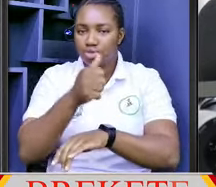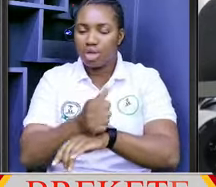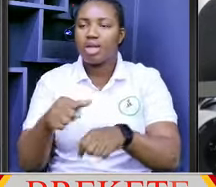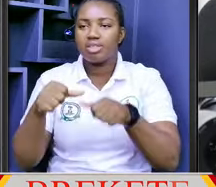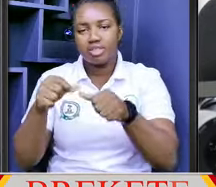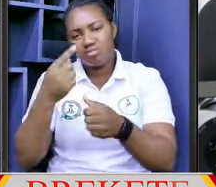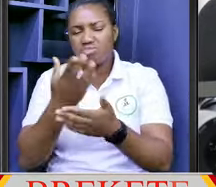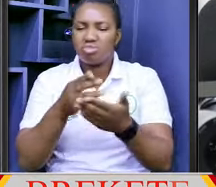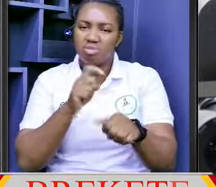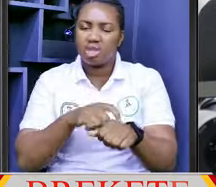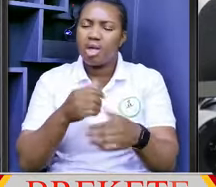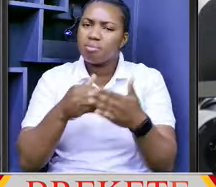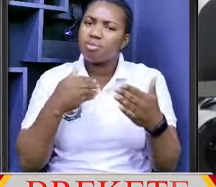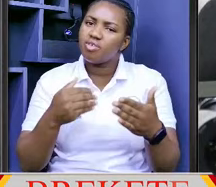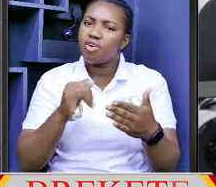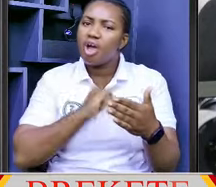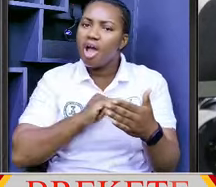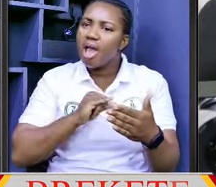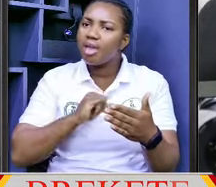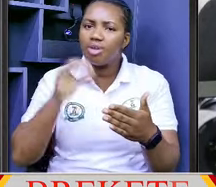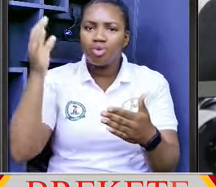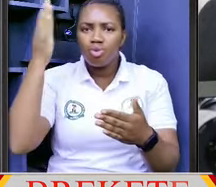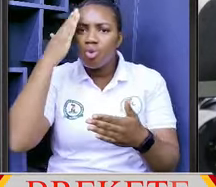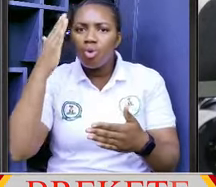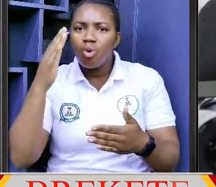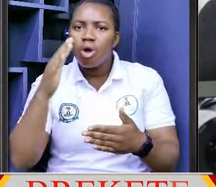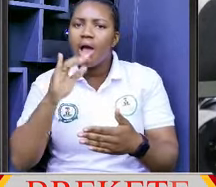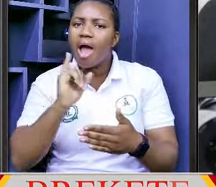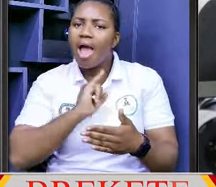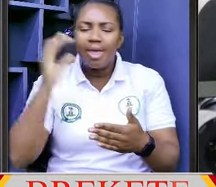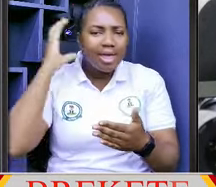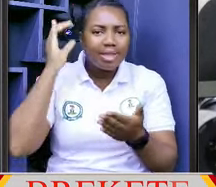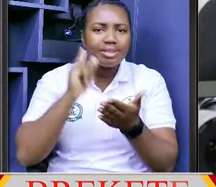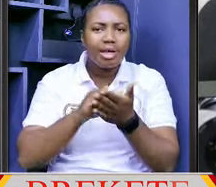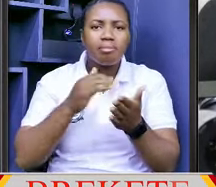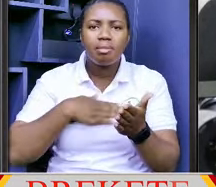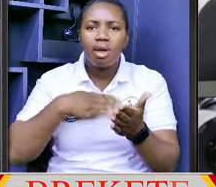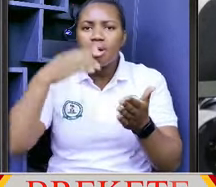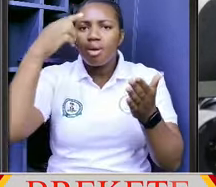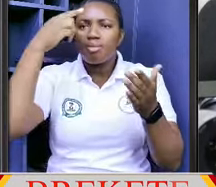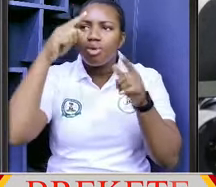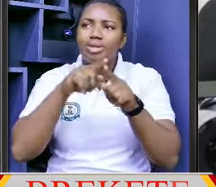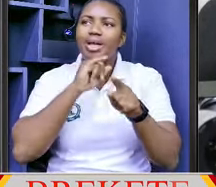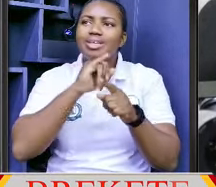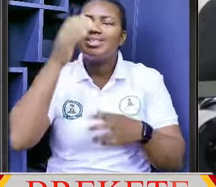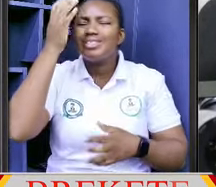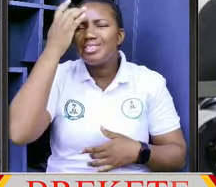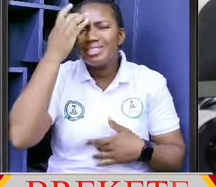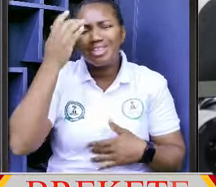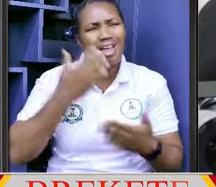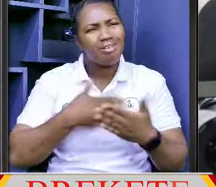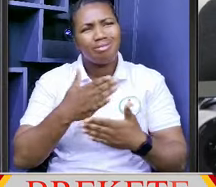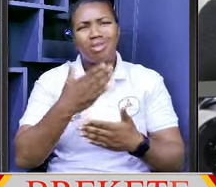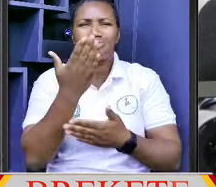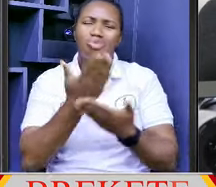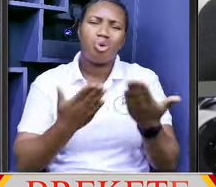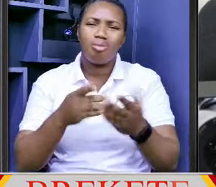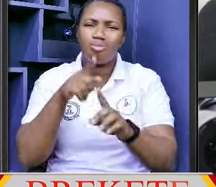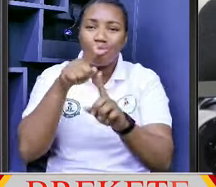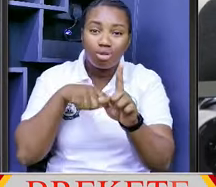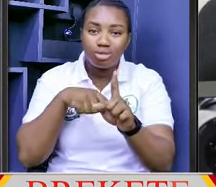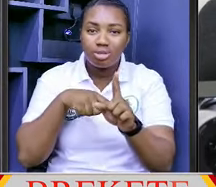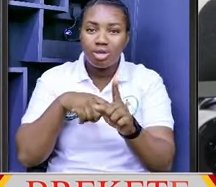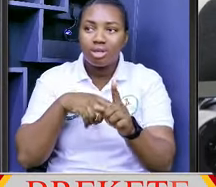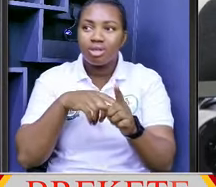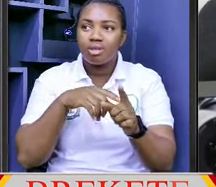know, what I learned was that my brother is sick. That's after about some months interval. That your